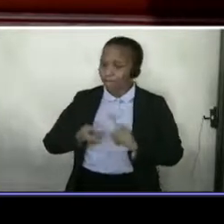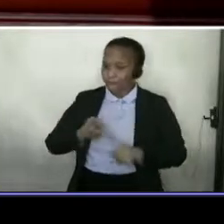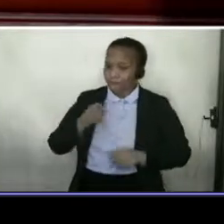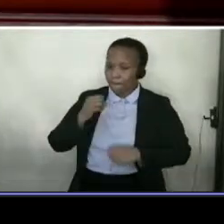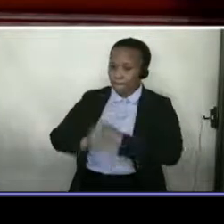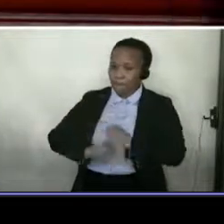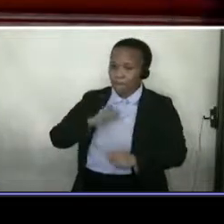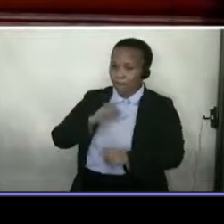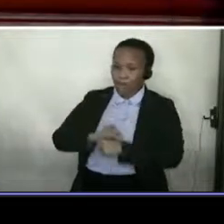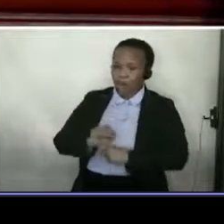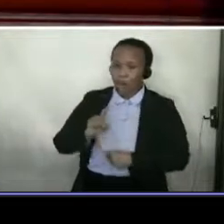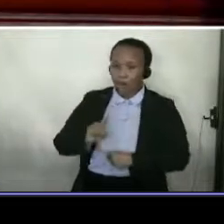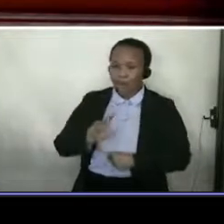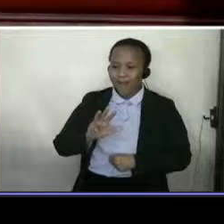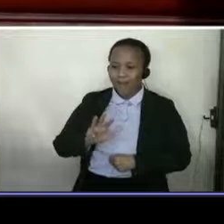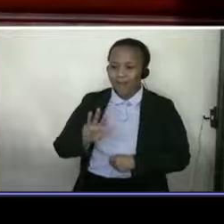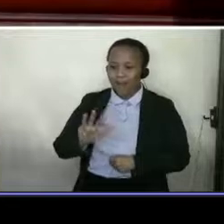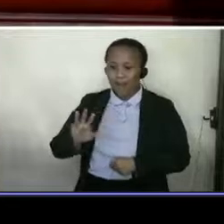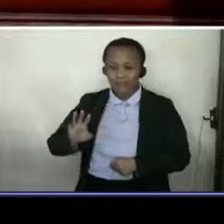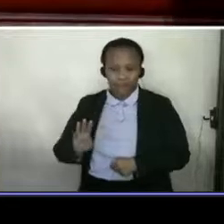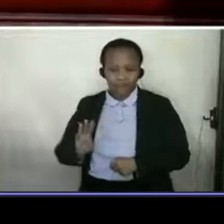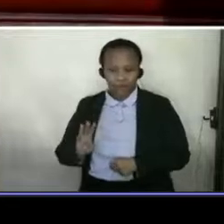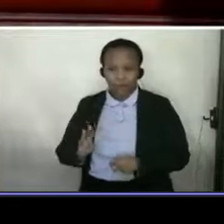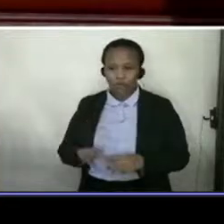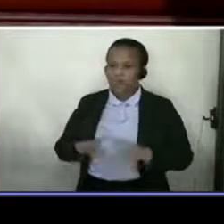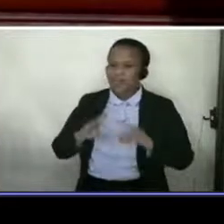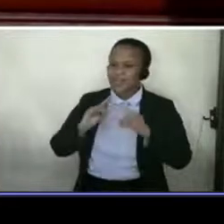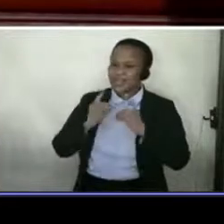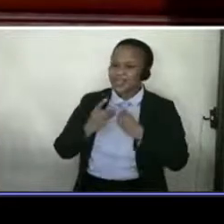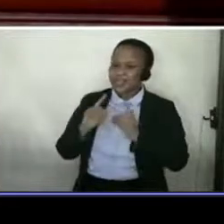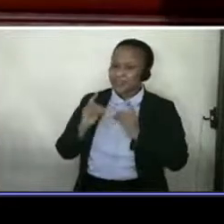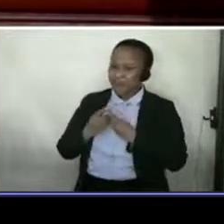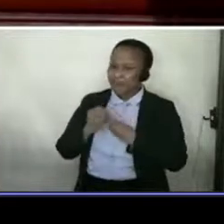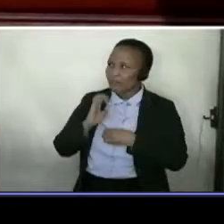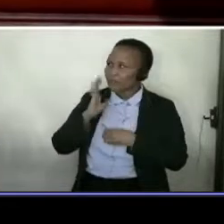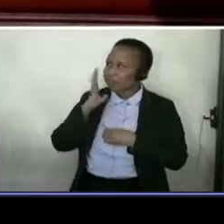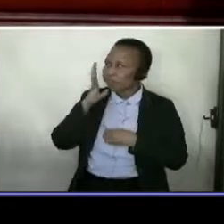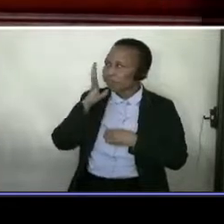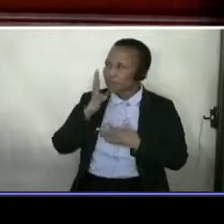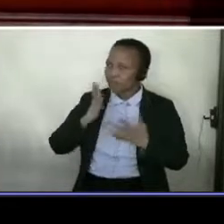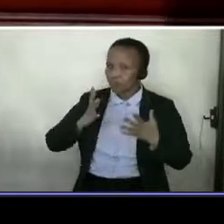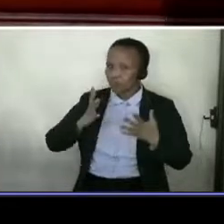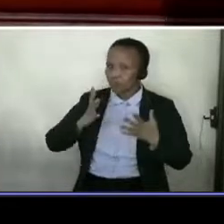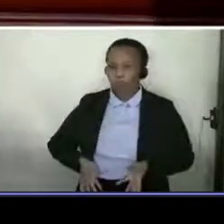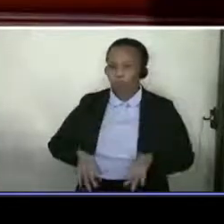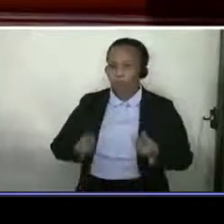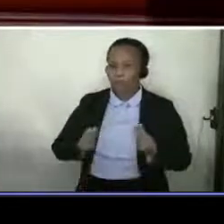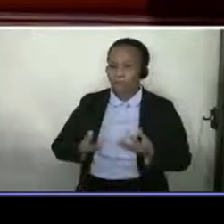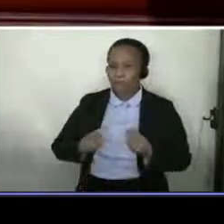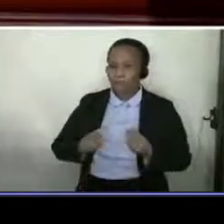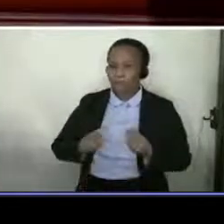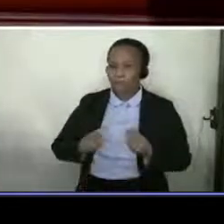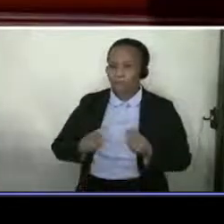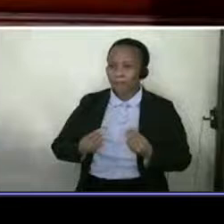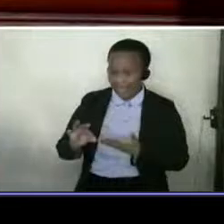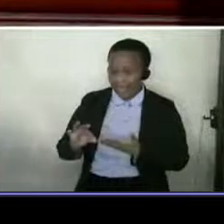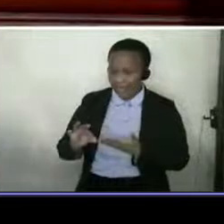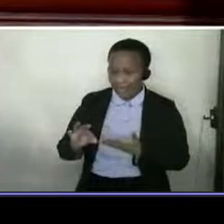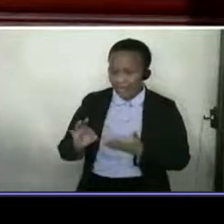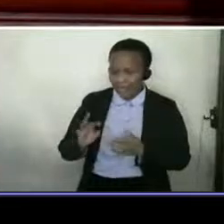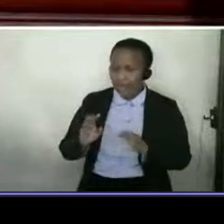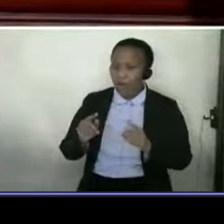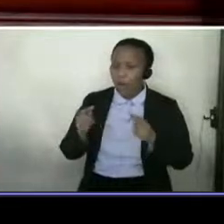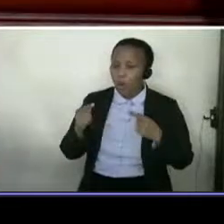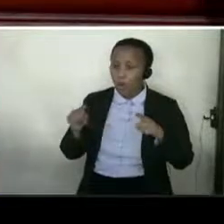1994 has never had so many departments getting clean audits. Go to the records, you will see what I'm